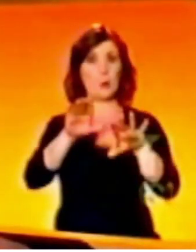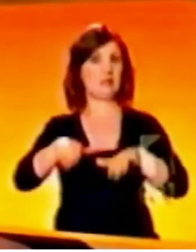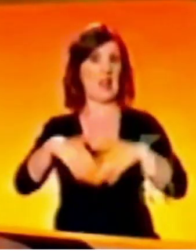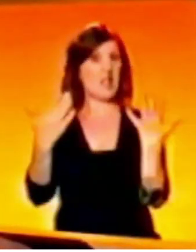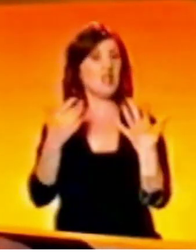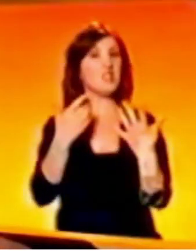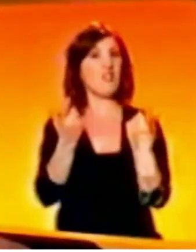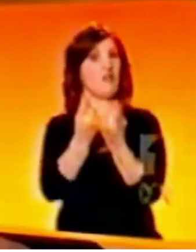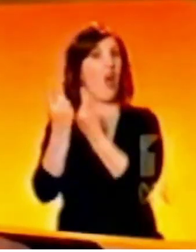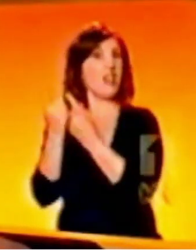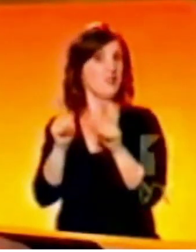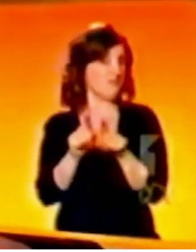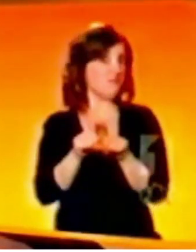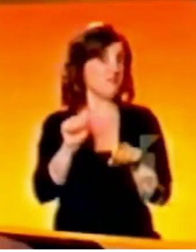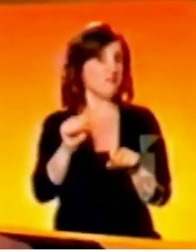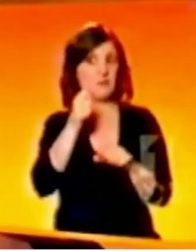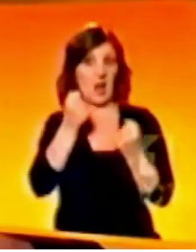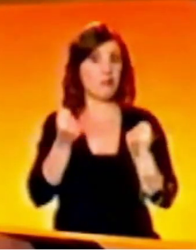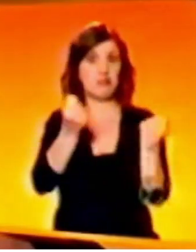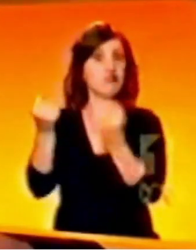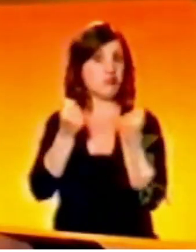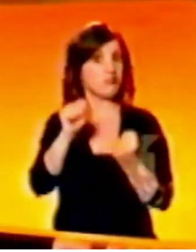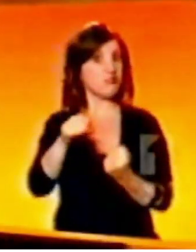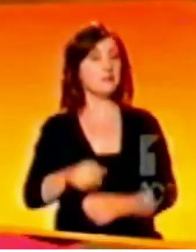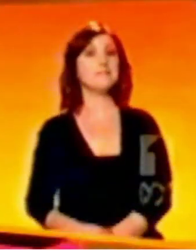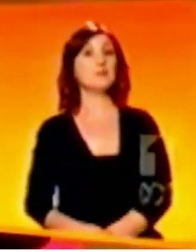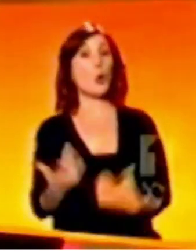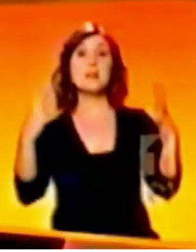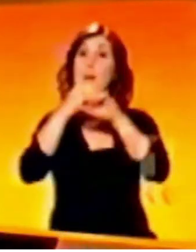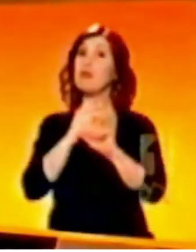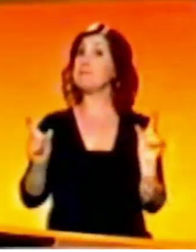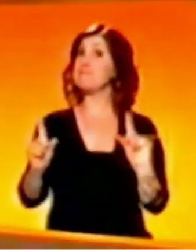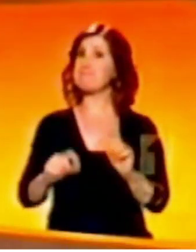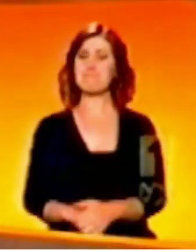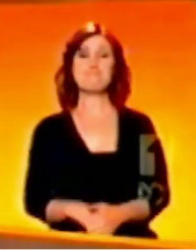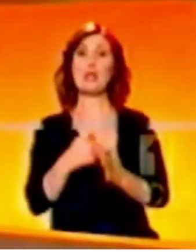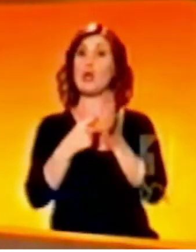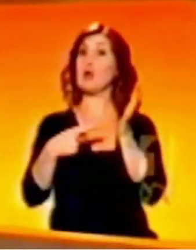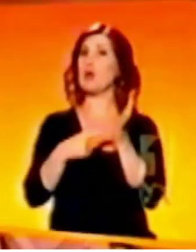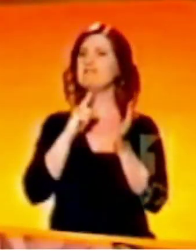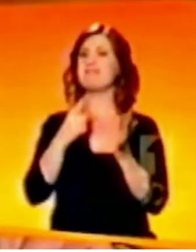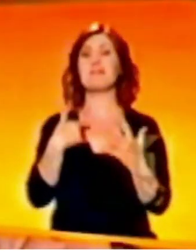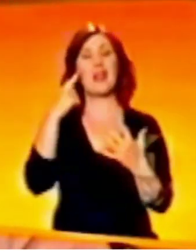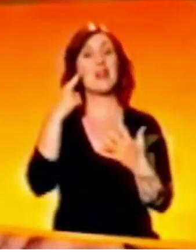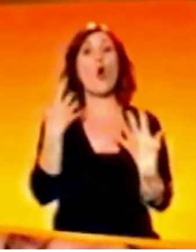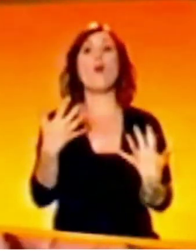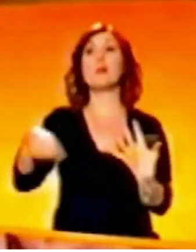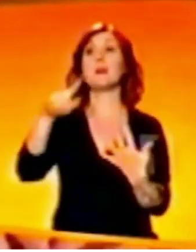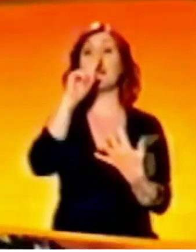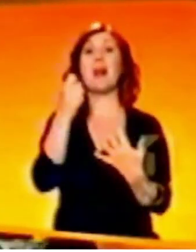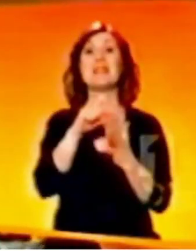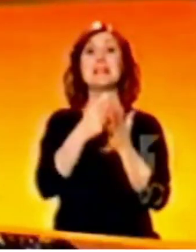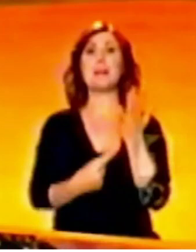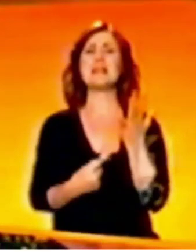fact that you could modify it to suit any vehicle. Summing up, Kurt? Summing up, I would say that often people with disabilities